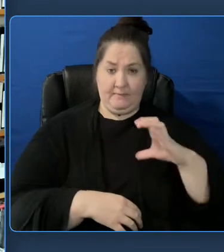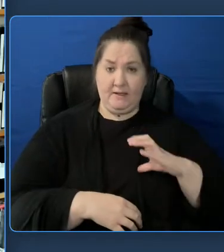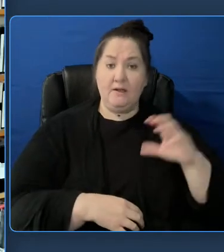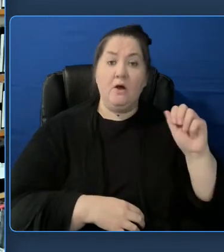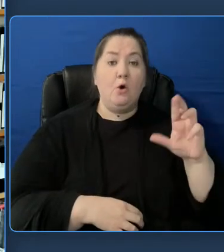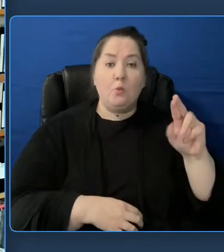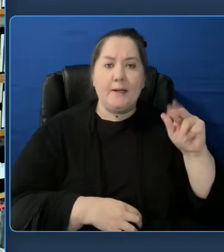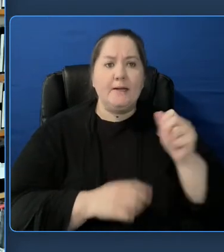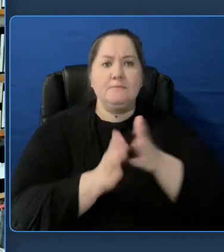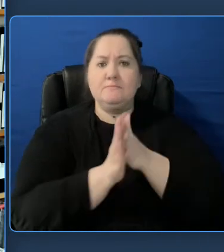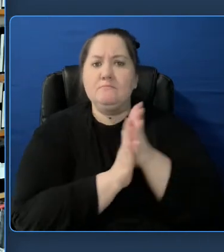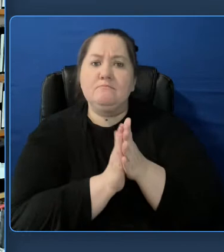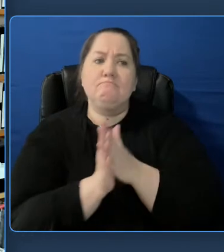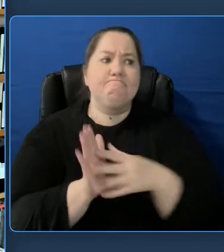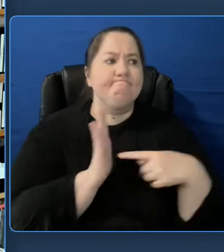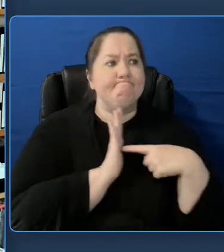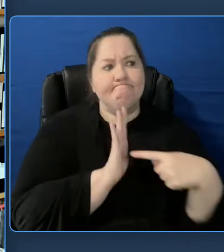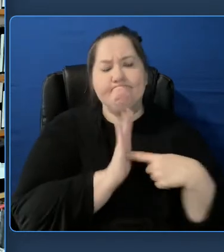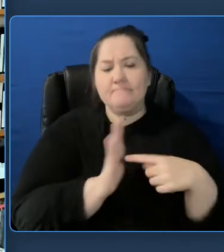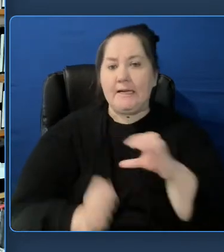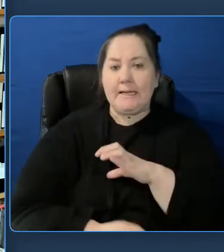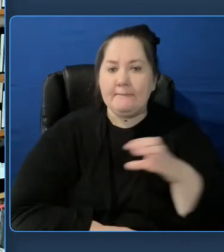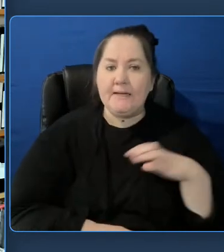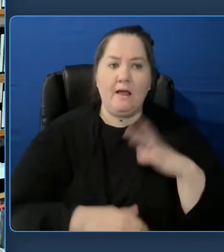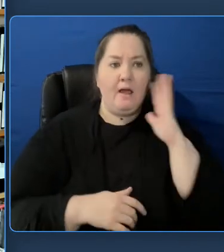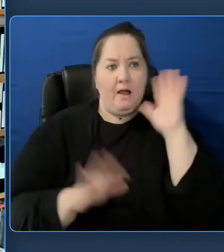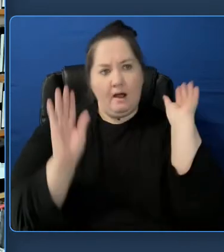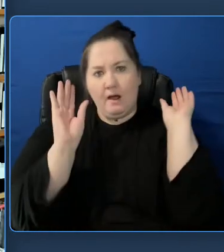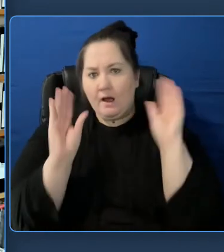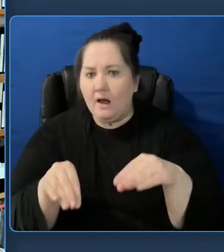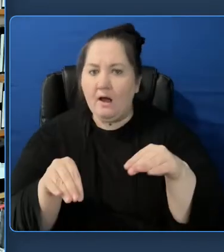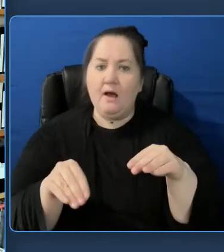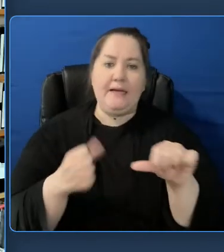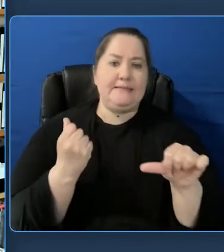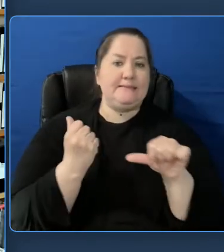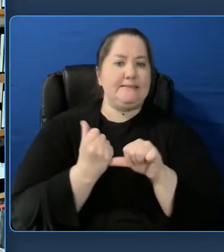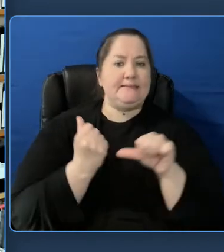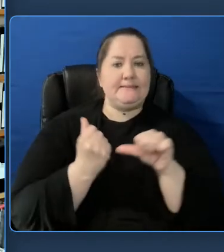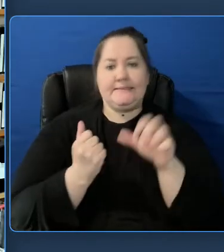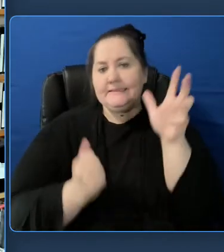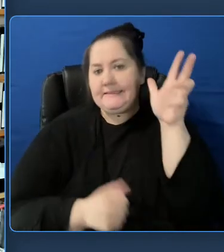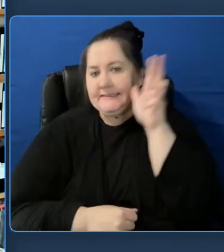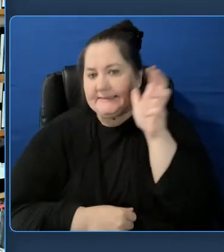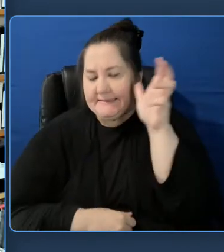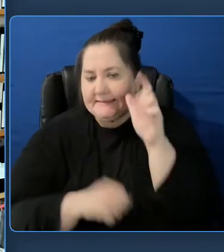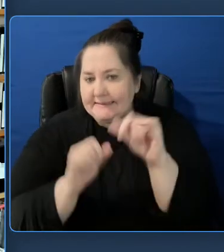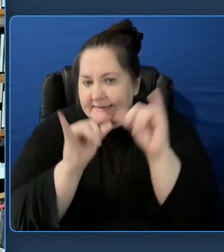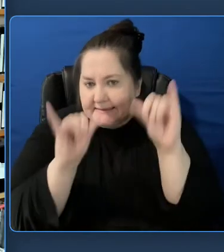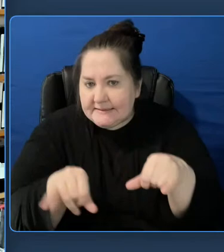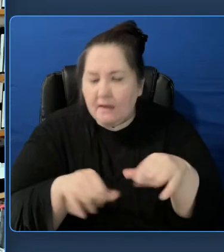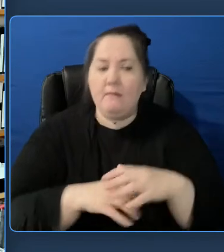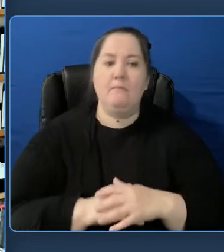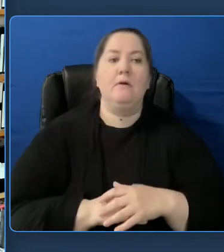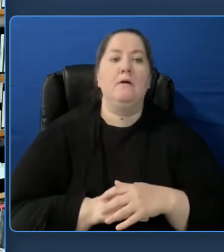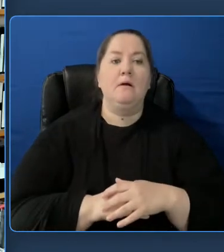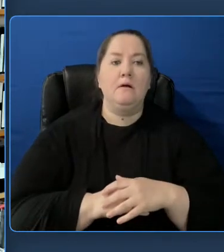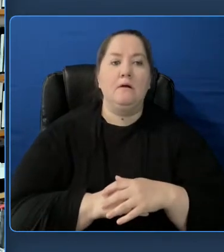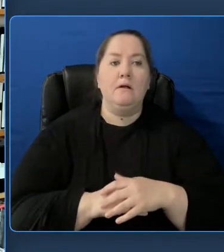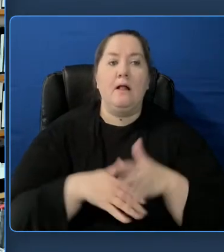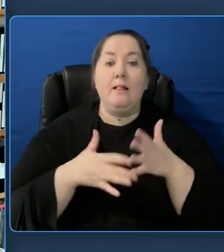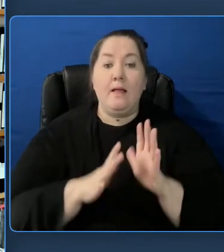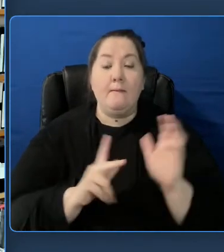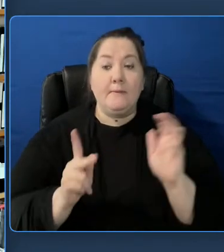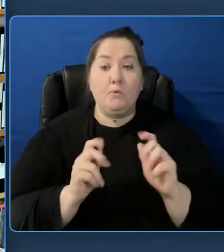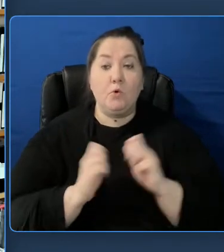Arena was eager to demonstrate for the committee. They had just installed an assisted listening system, which allowed